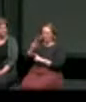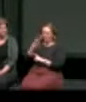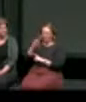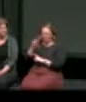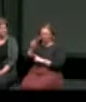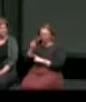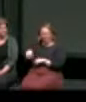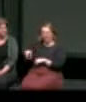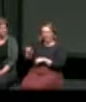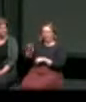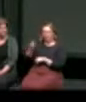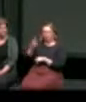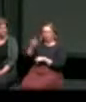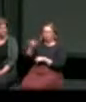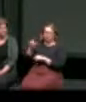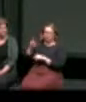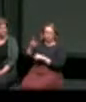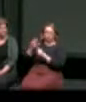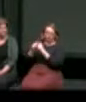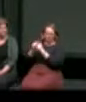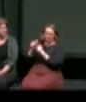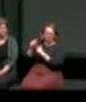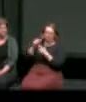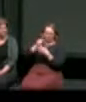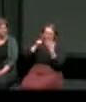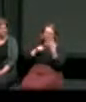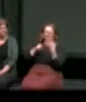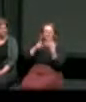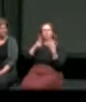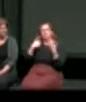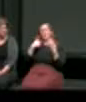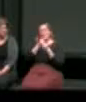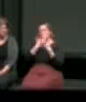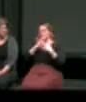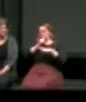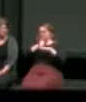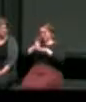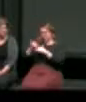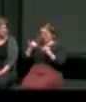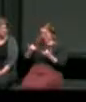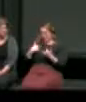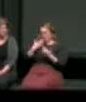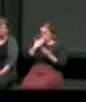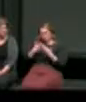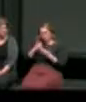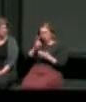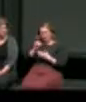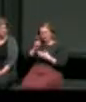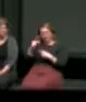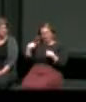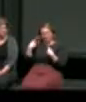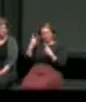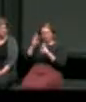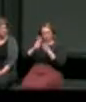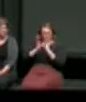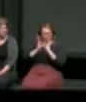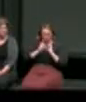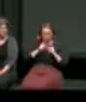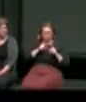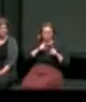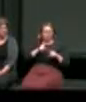There's a lot of them. So, everything's installed now. We actually got some pretty good data over the winter on the Front Street